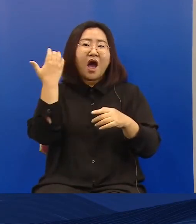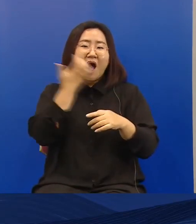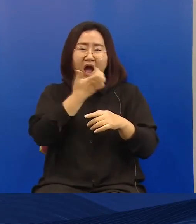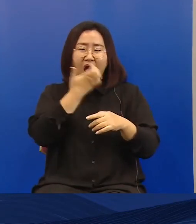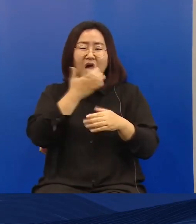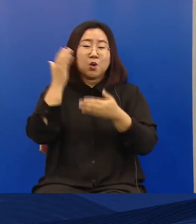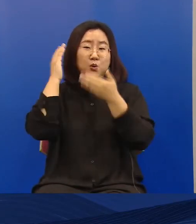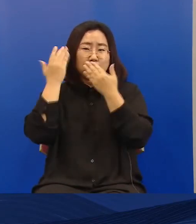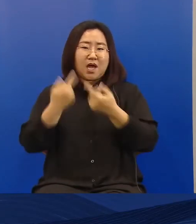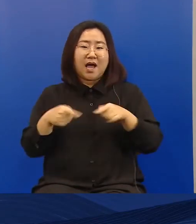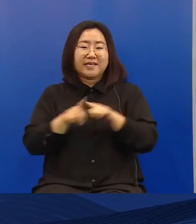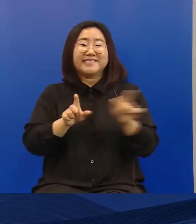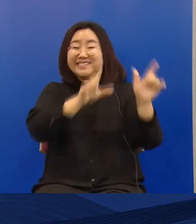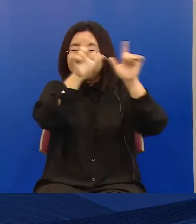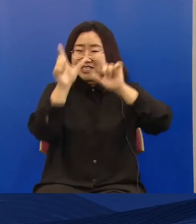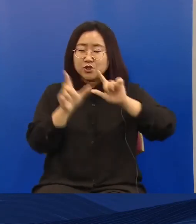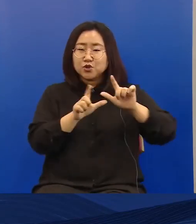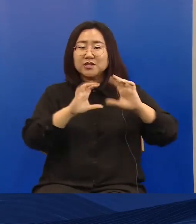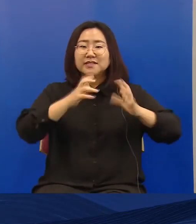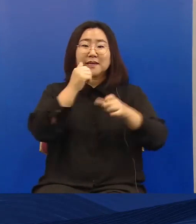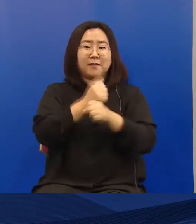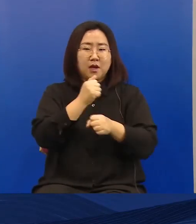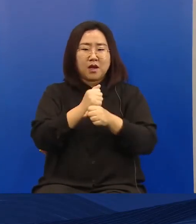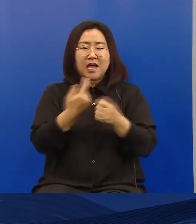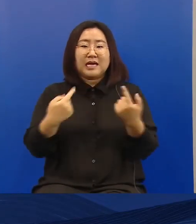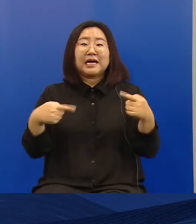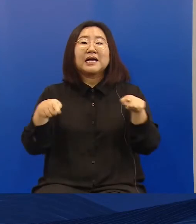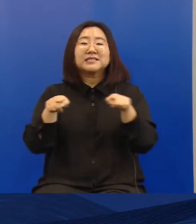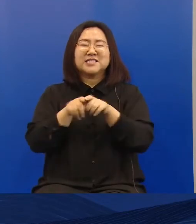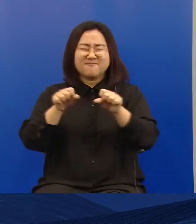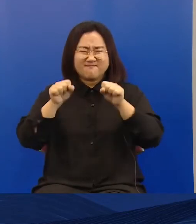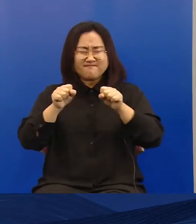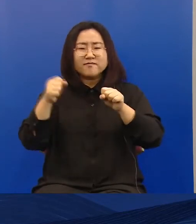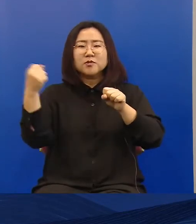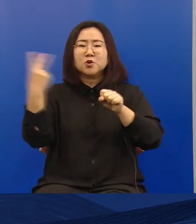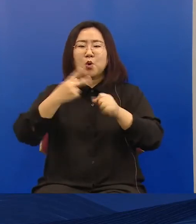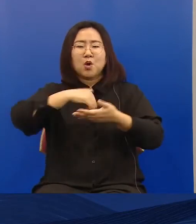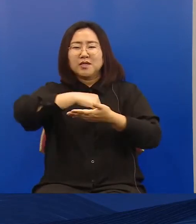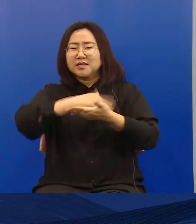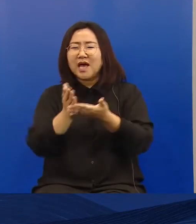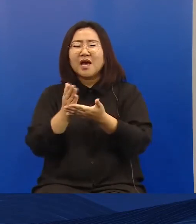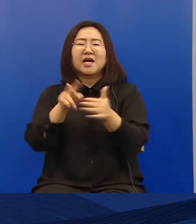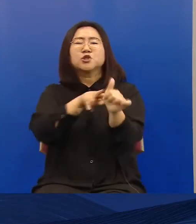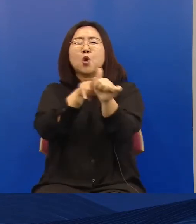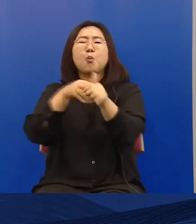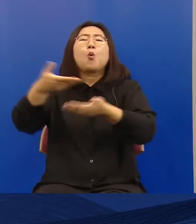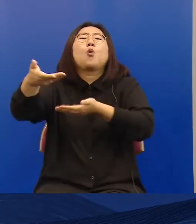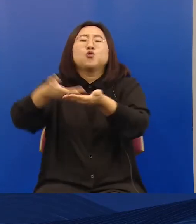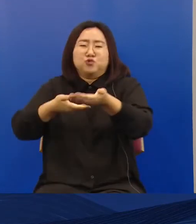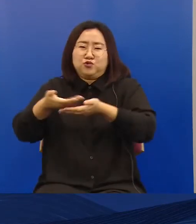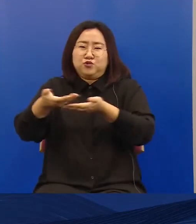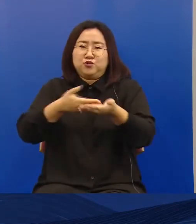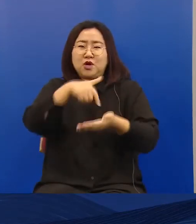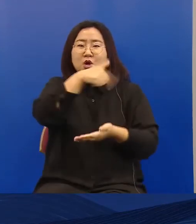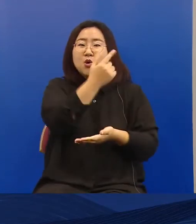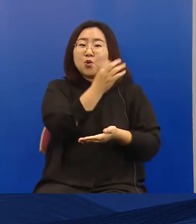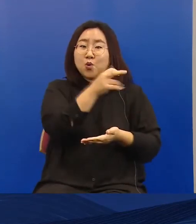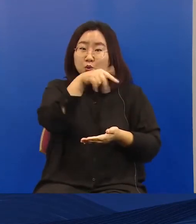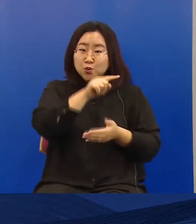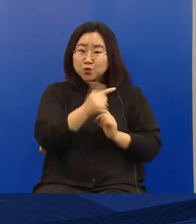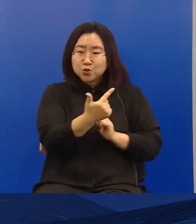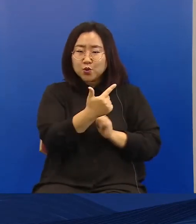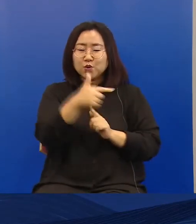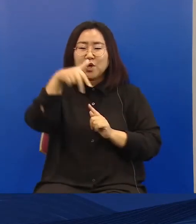public communication in Jeju, I believe that we can go to a future where all people